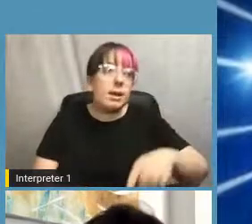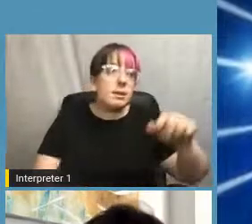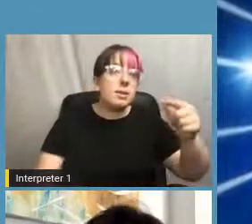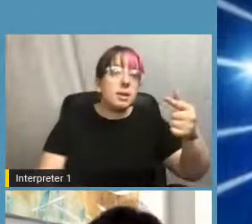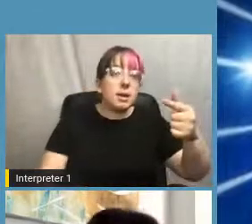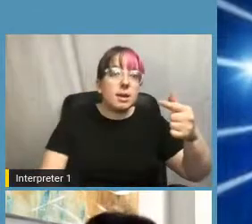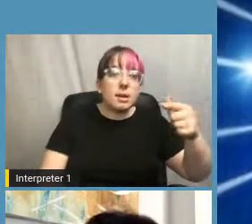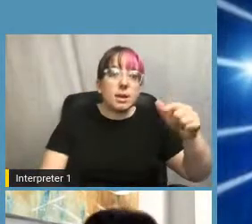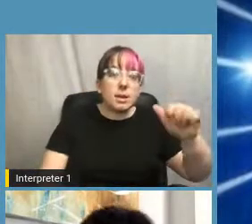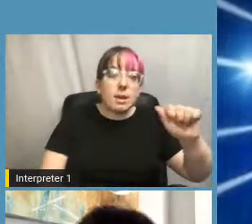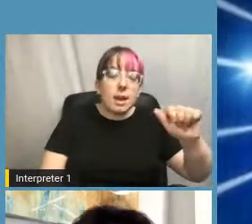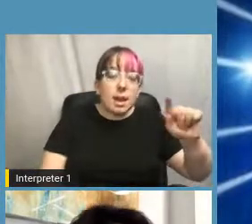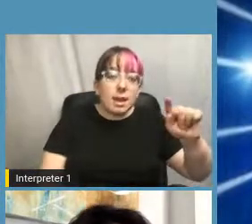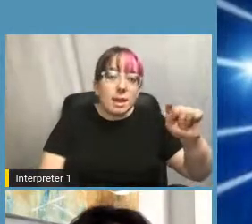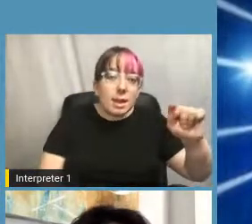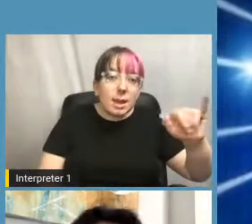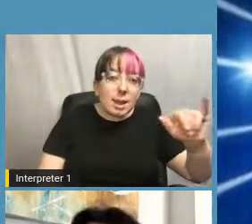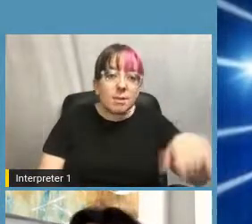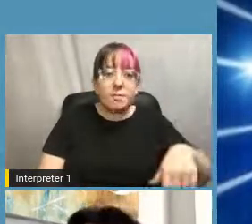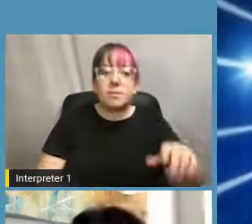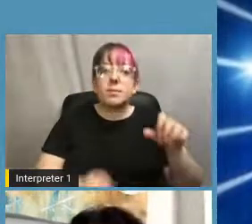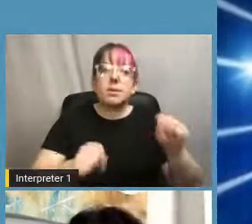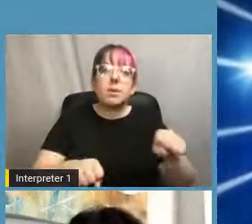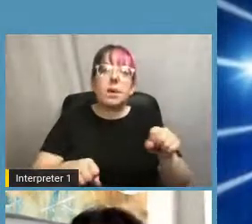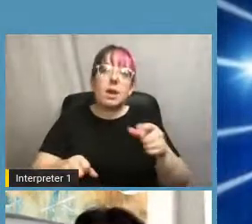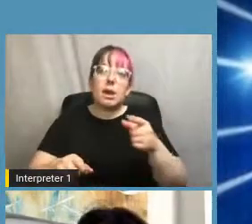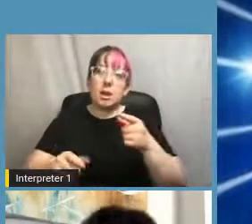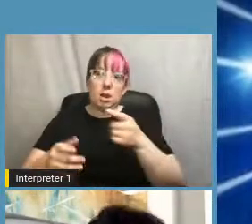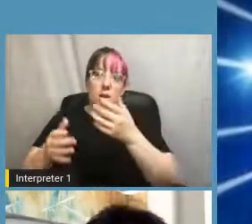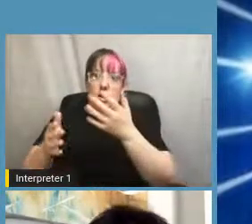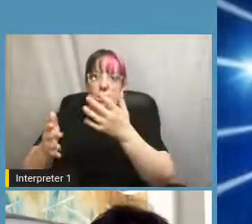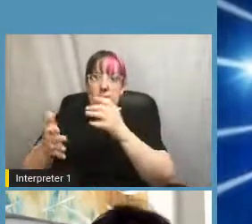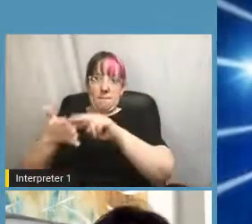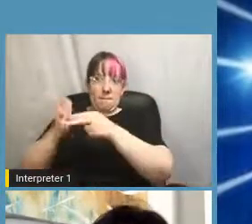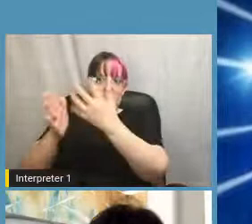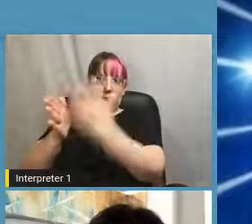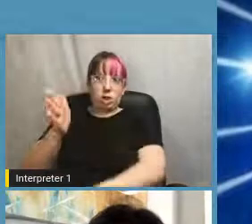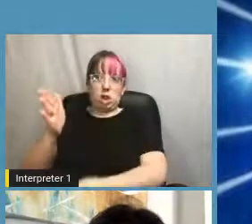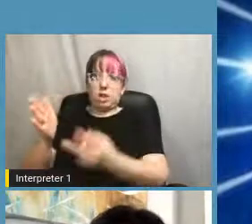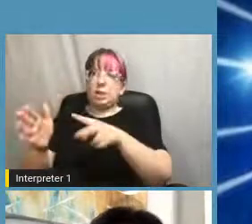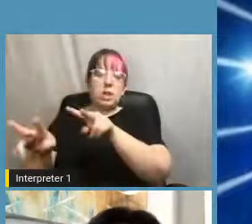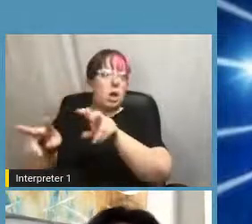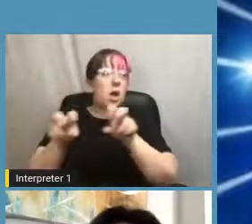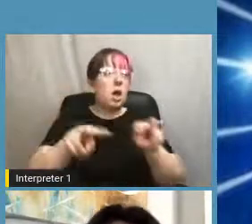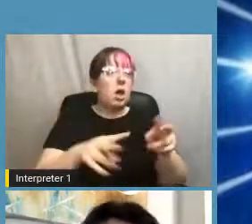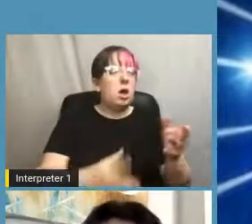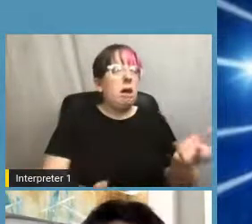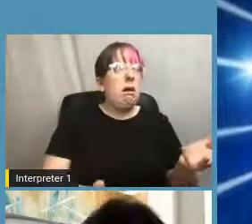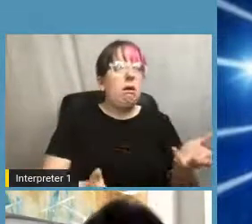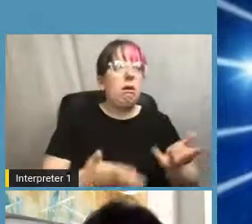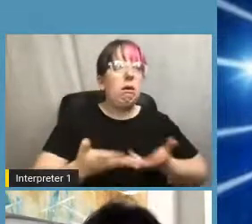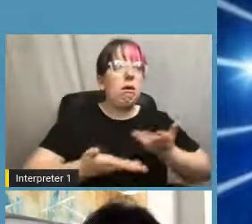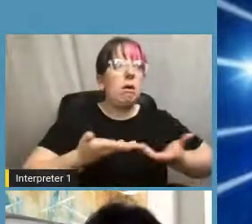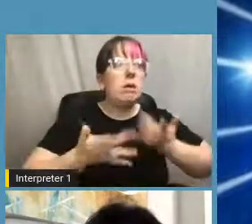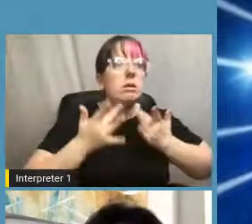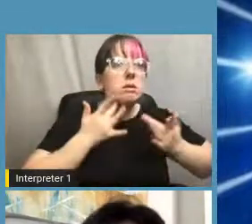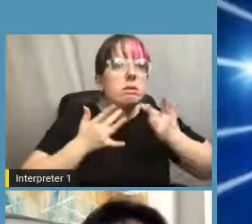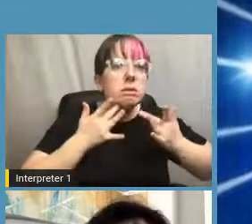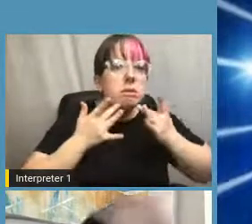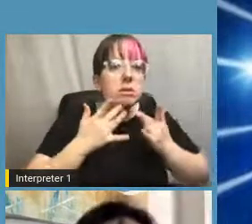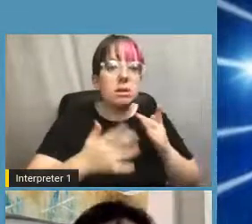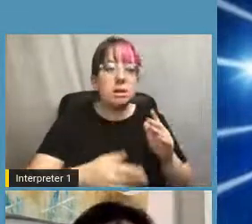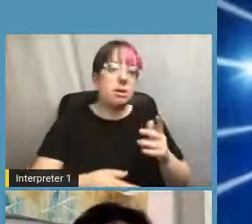lose that meaning. And you can return that either through 3D recreations or even just the setting of